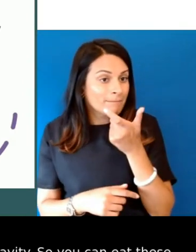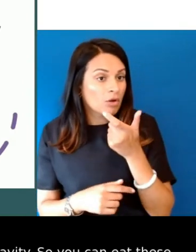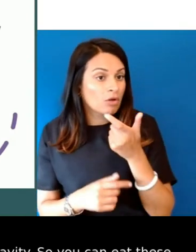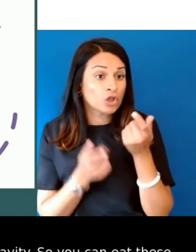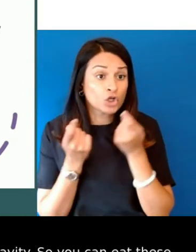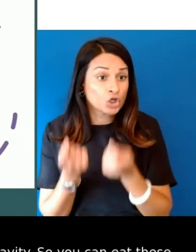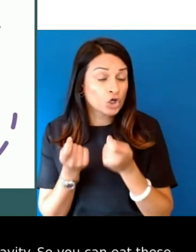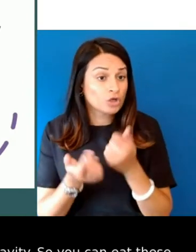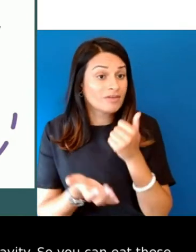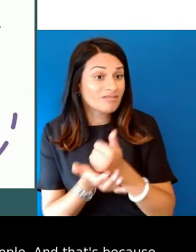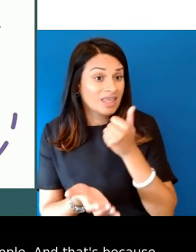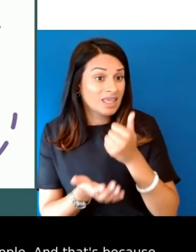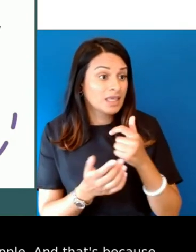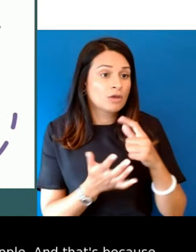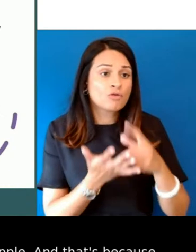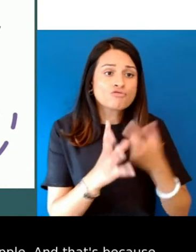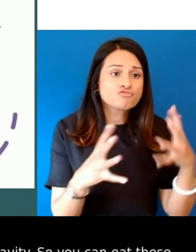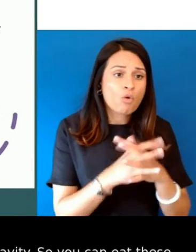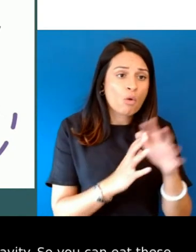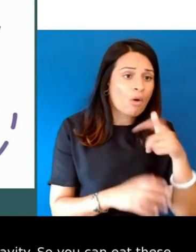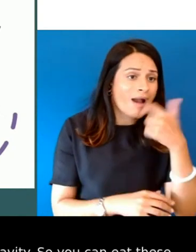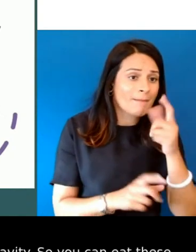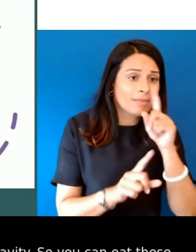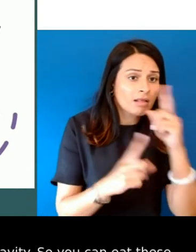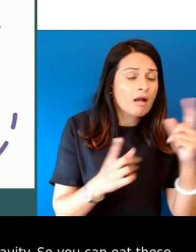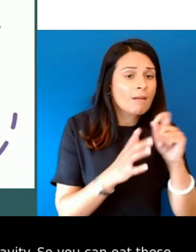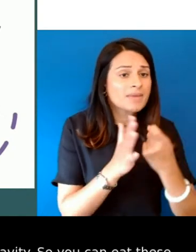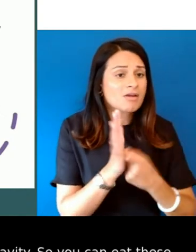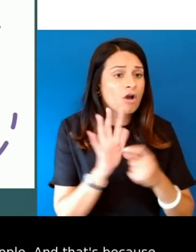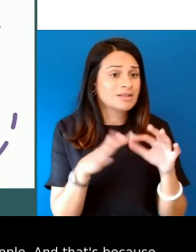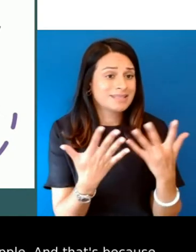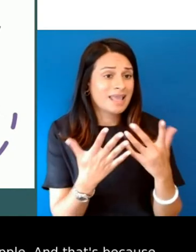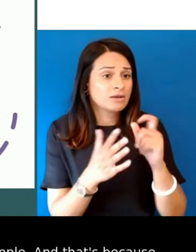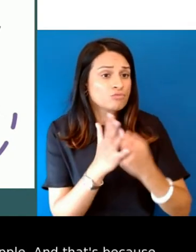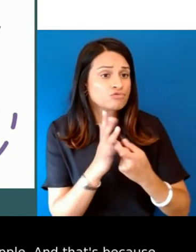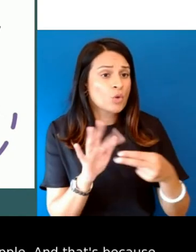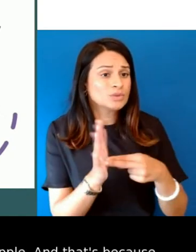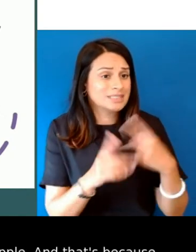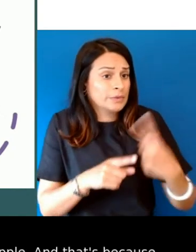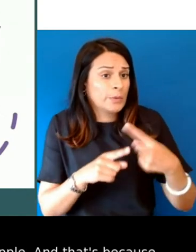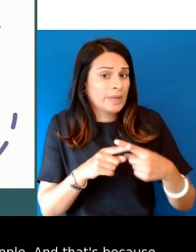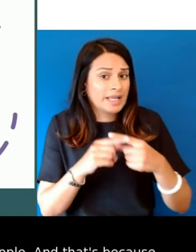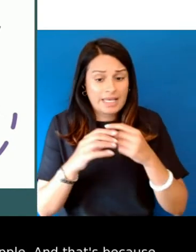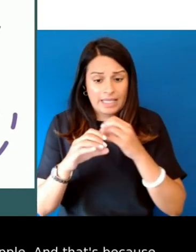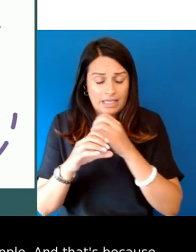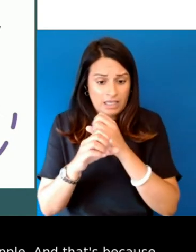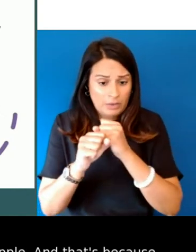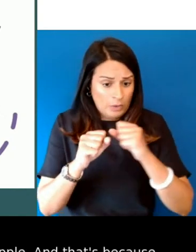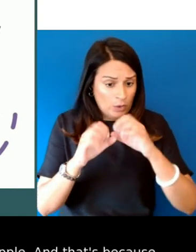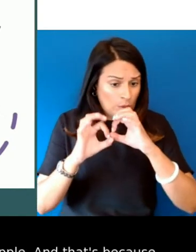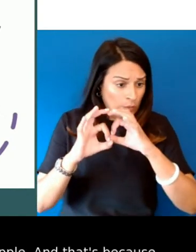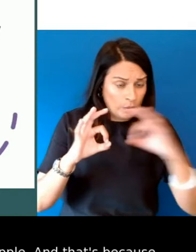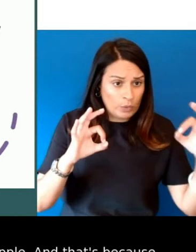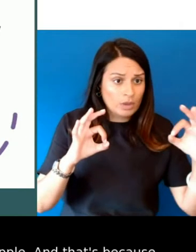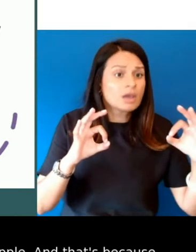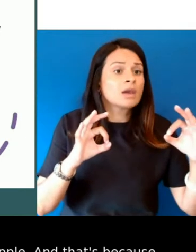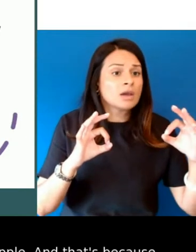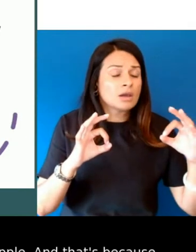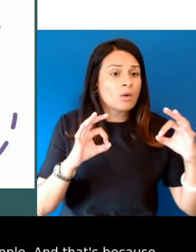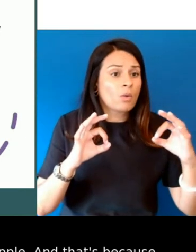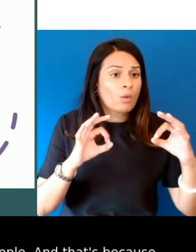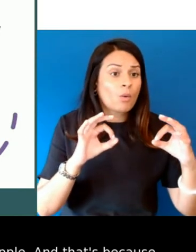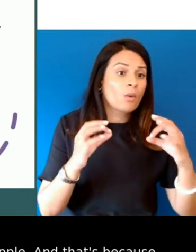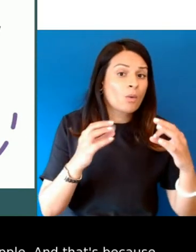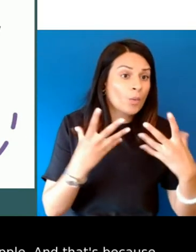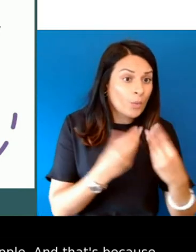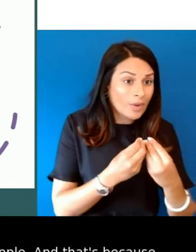pr10 proteins get broken down very quickly by heating or adding to sugar and certainly by the time